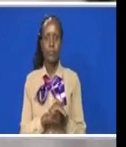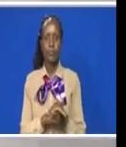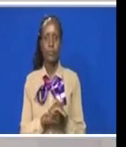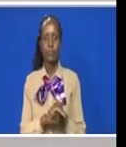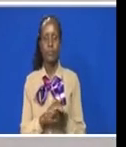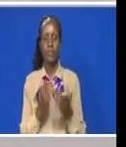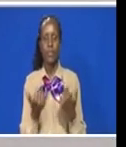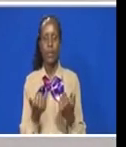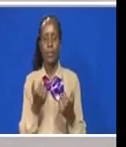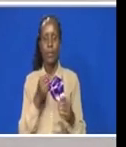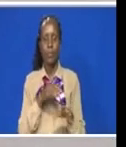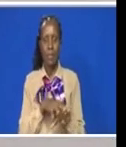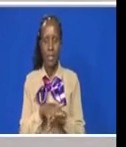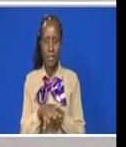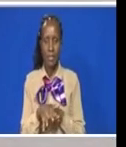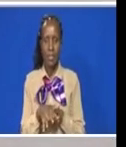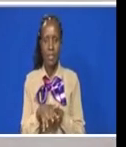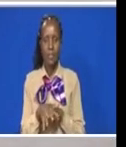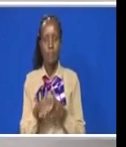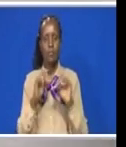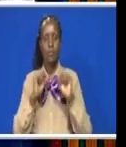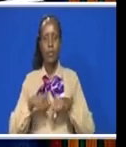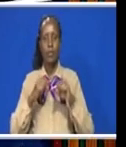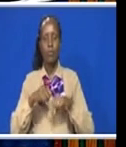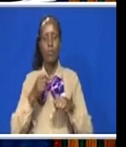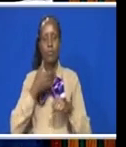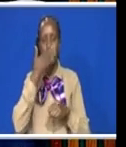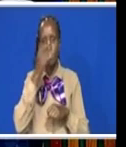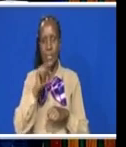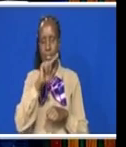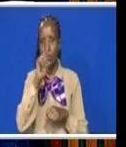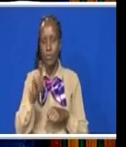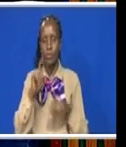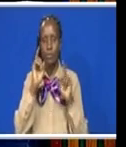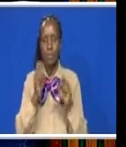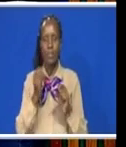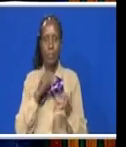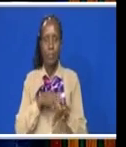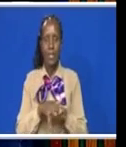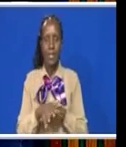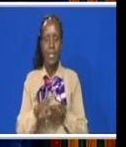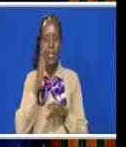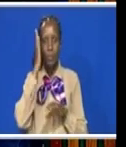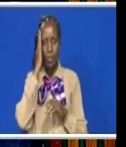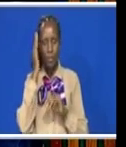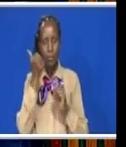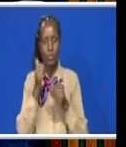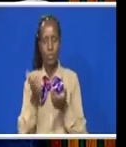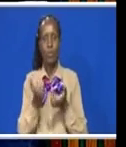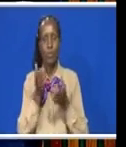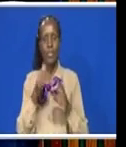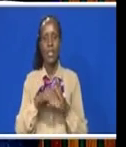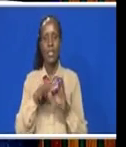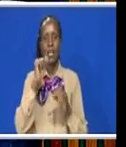So it blends. To be able to answer that question, you blend the knowledge that you acquired in atomic